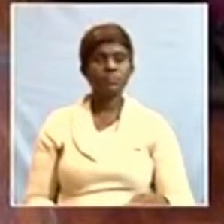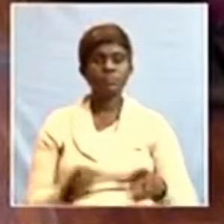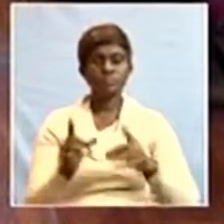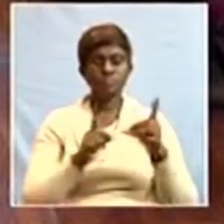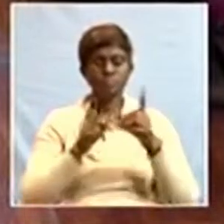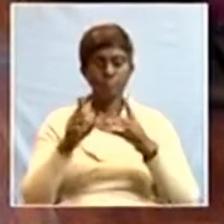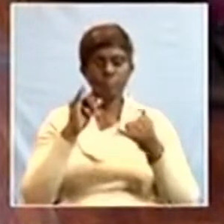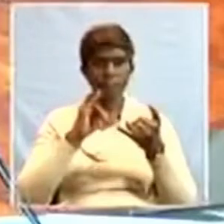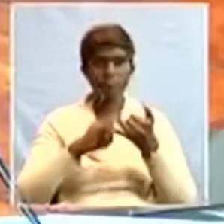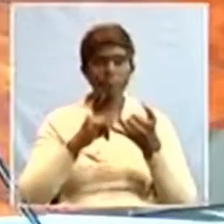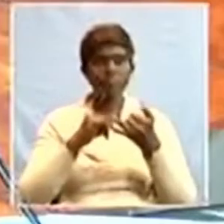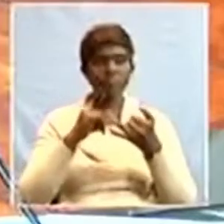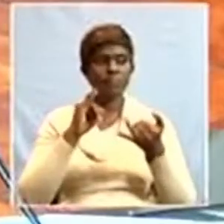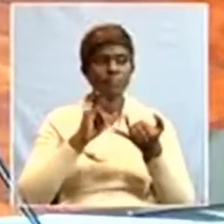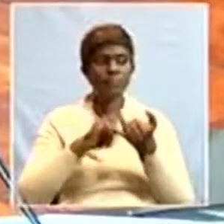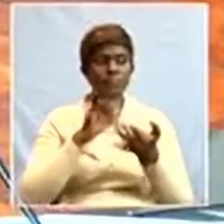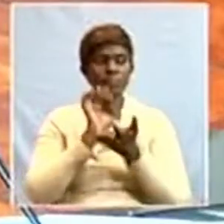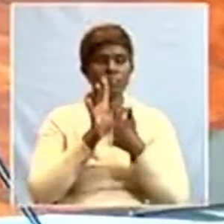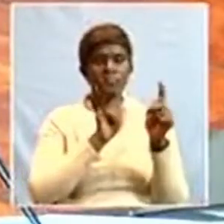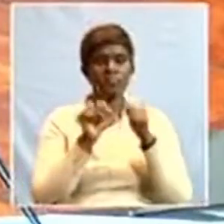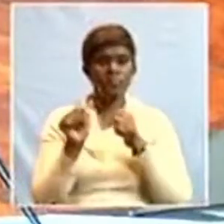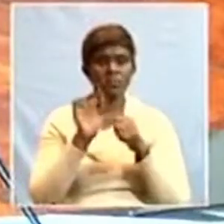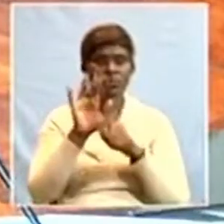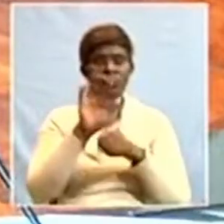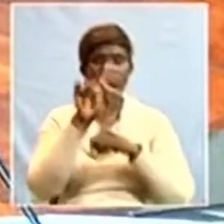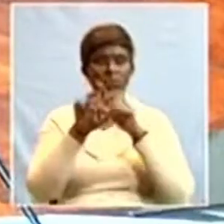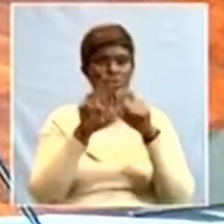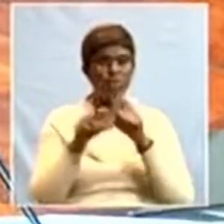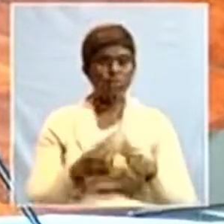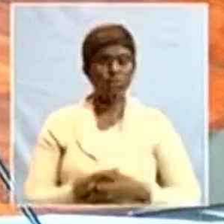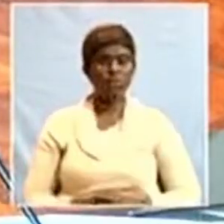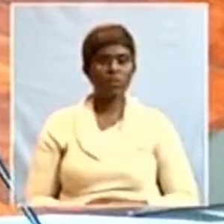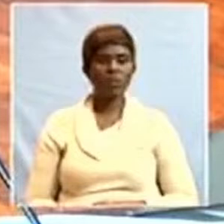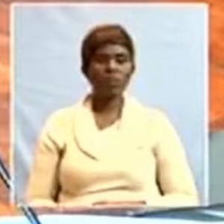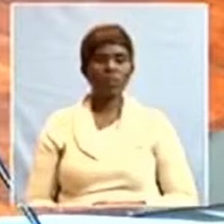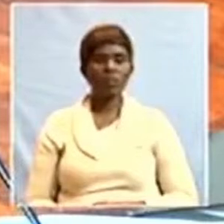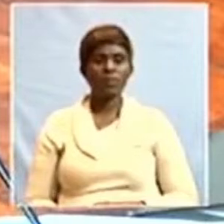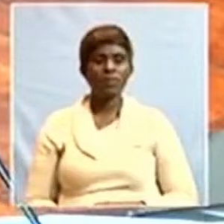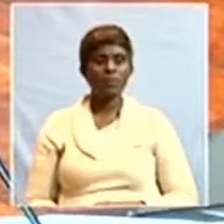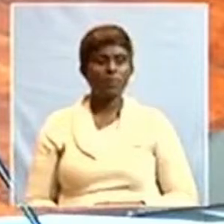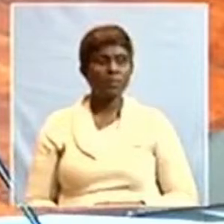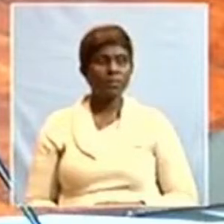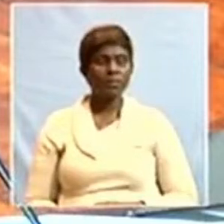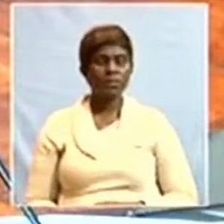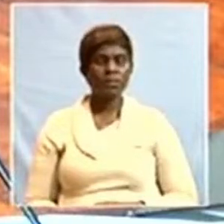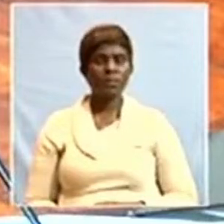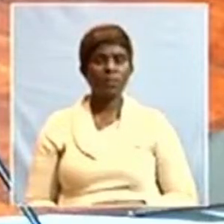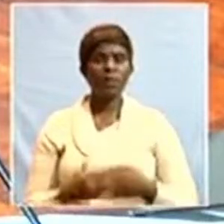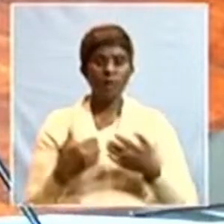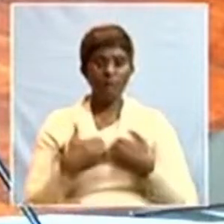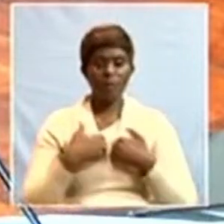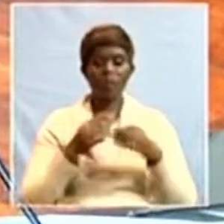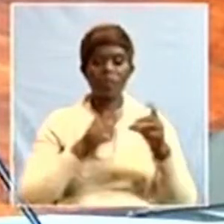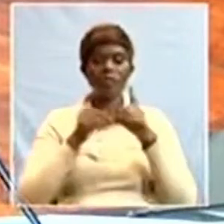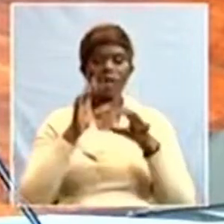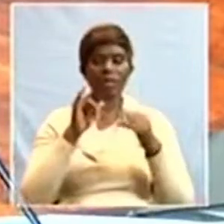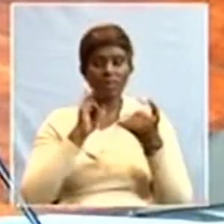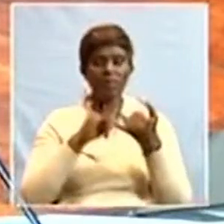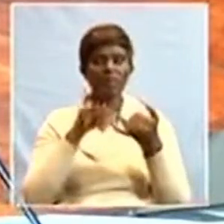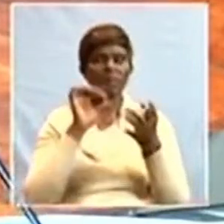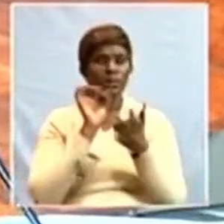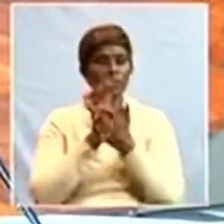Director social cash transfer. That's your question. We have director social cash transfer.